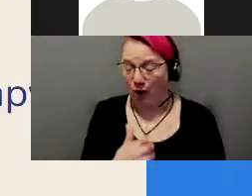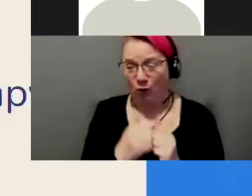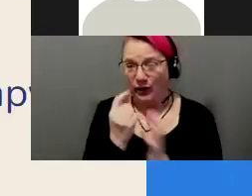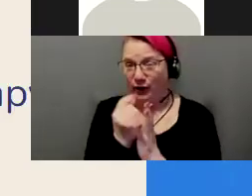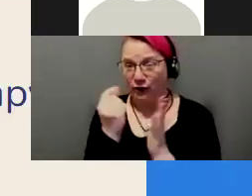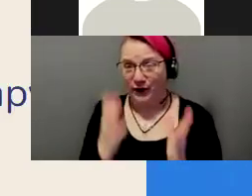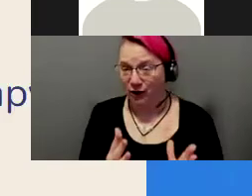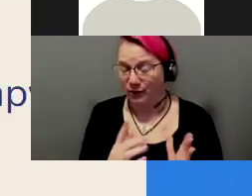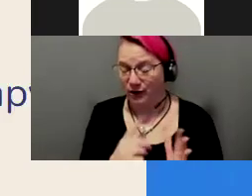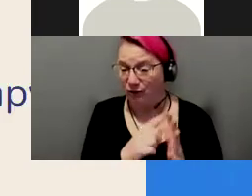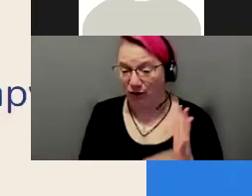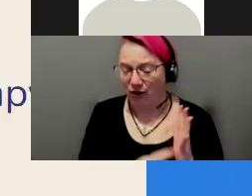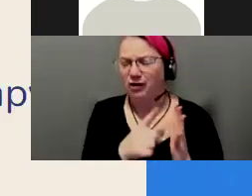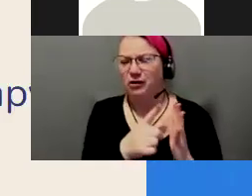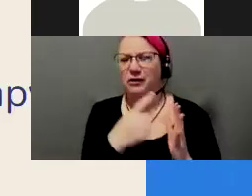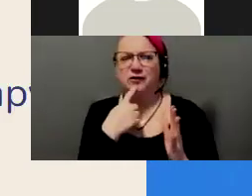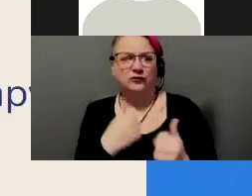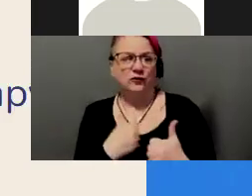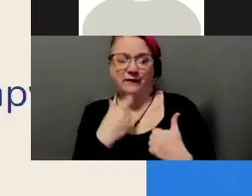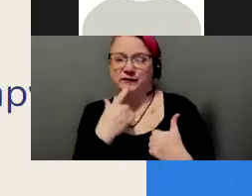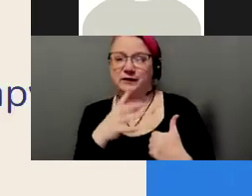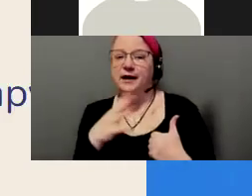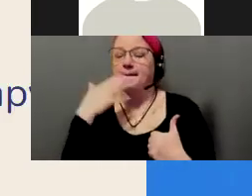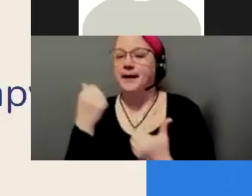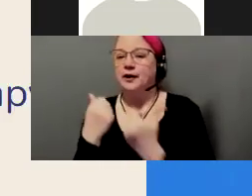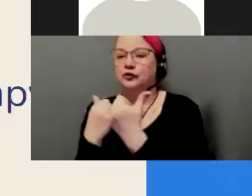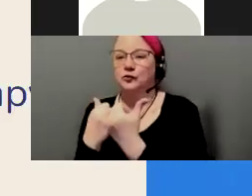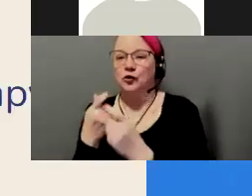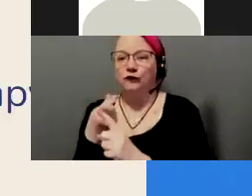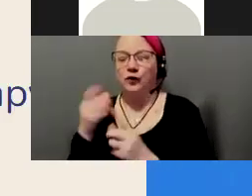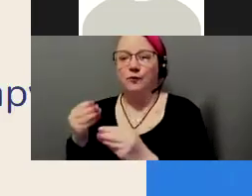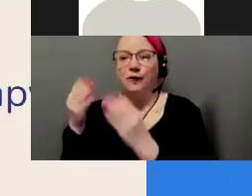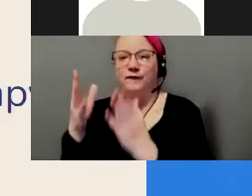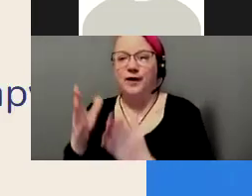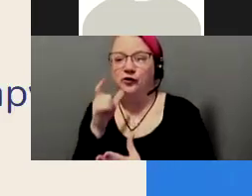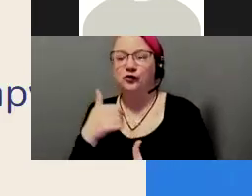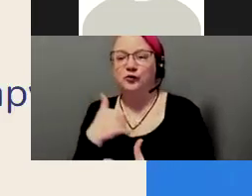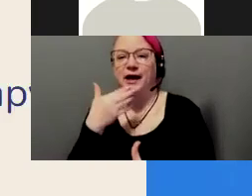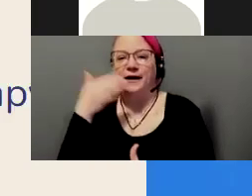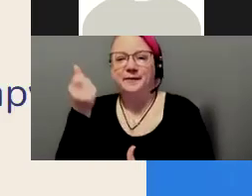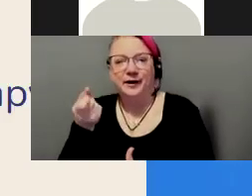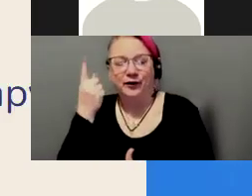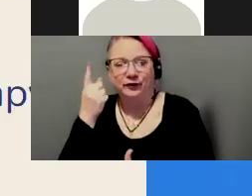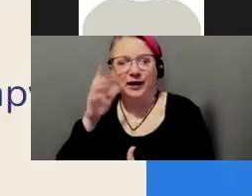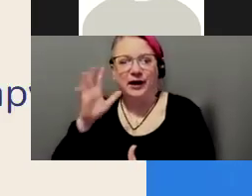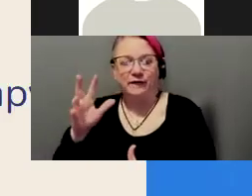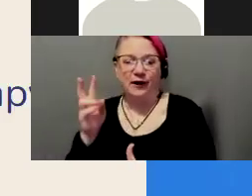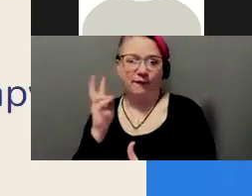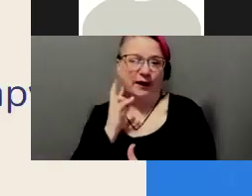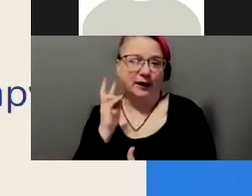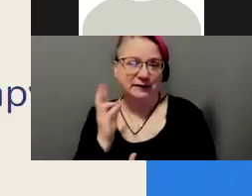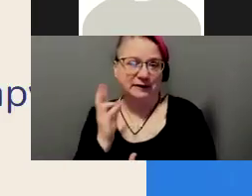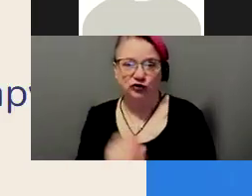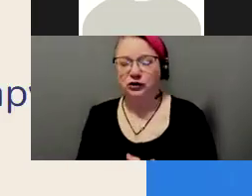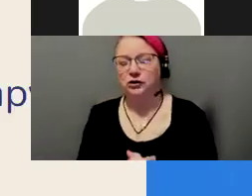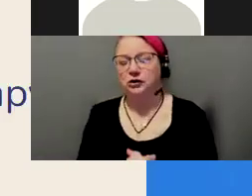to. Survivors said that they received better support from providers who had a better understanding of their victimization.